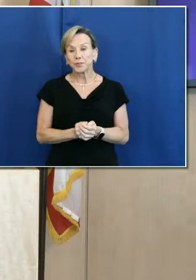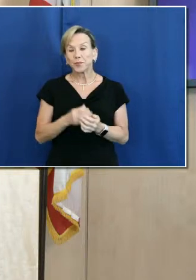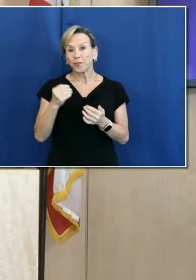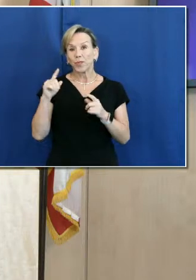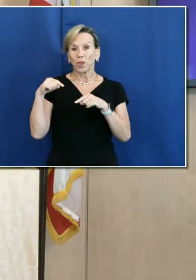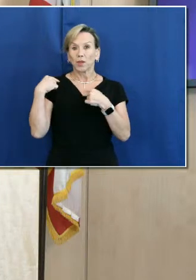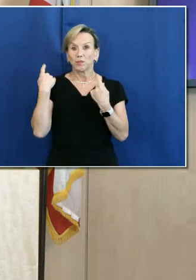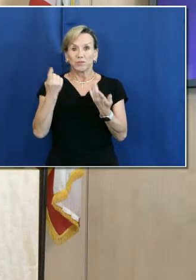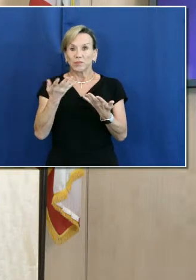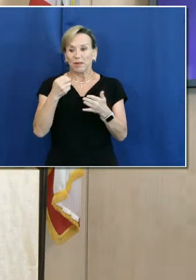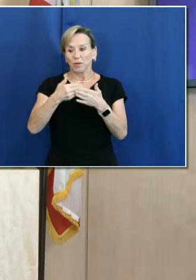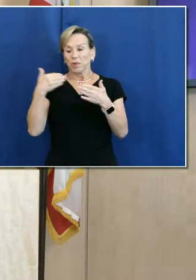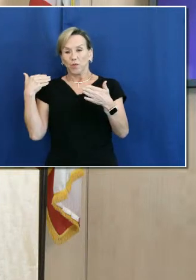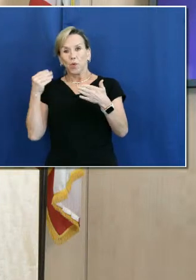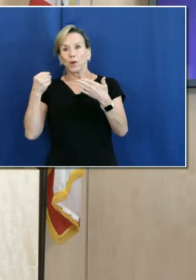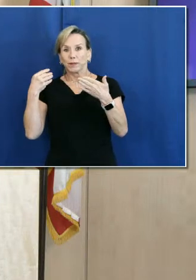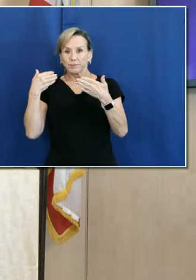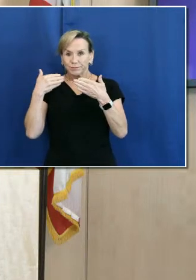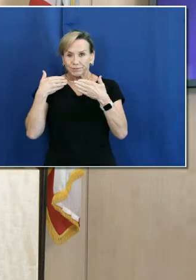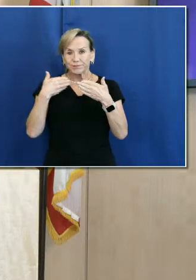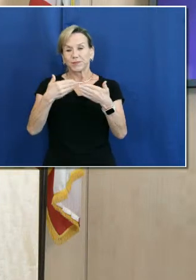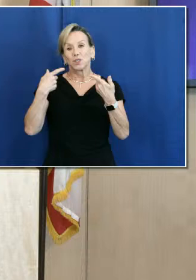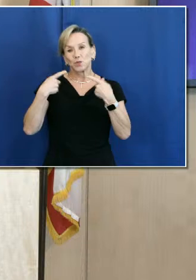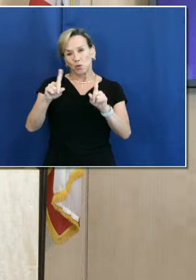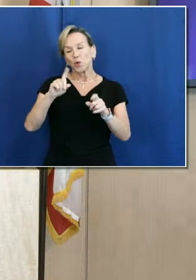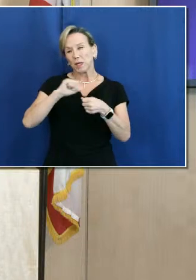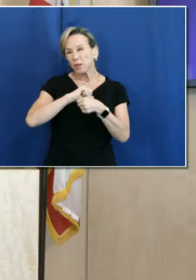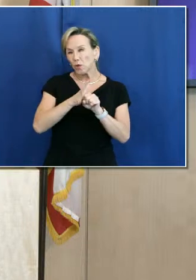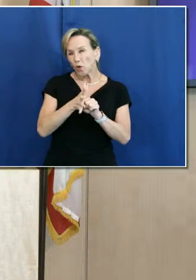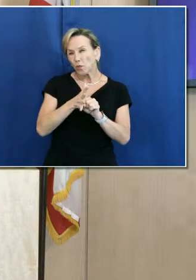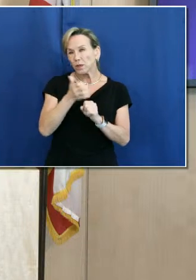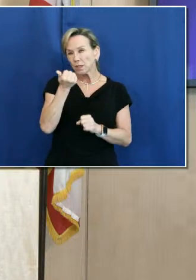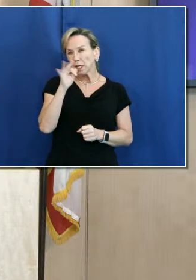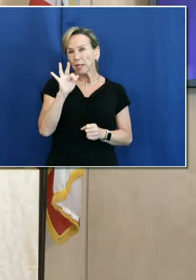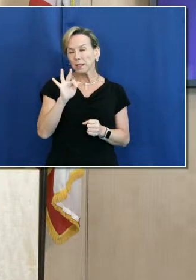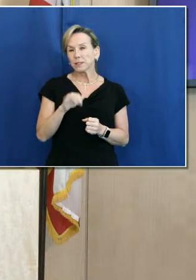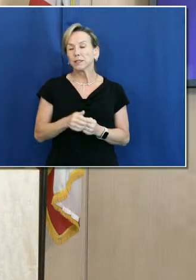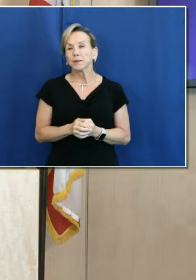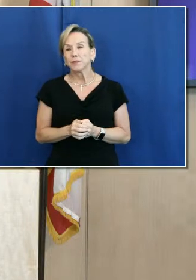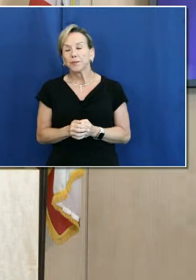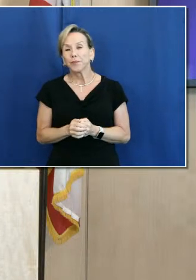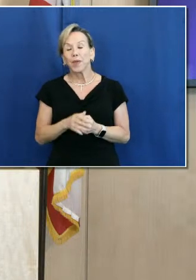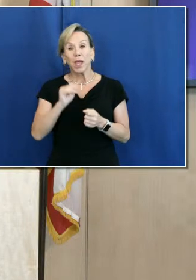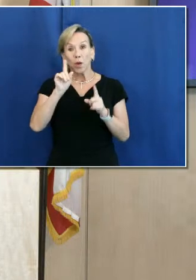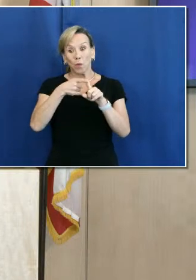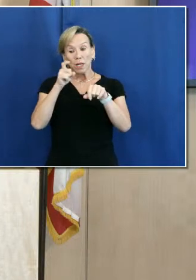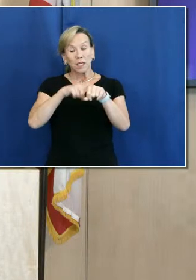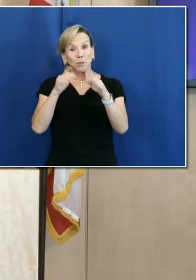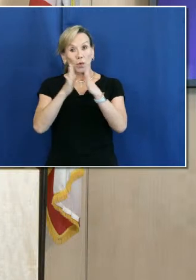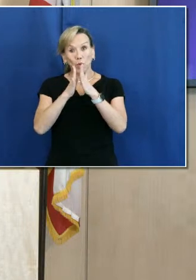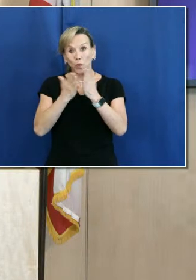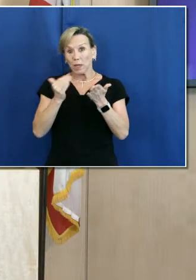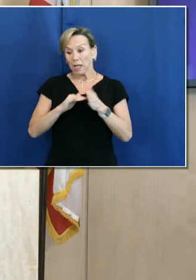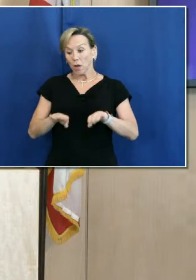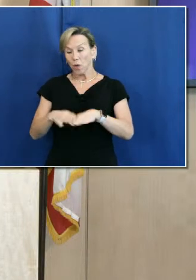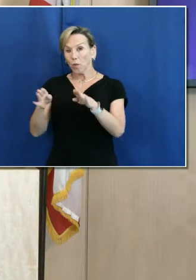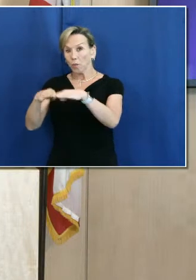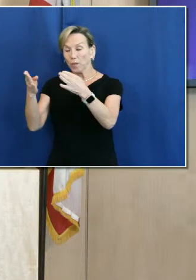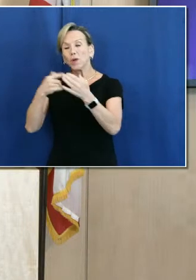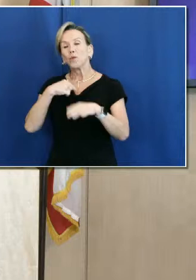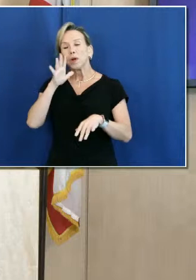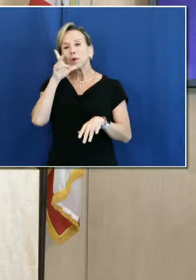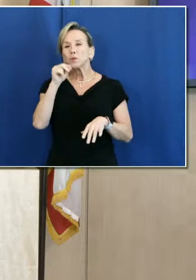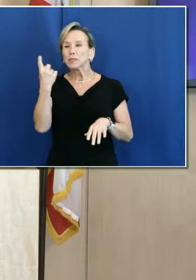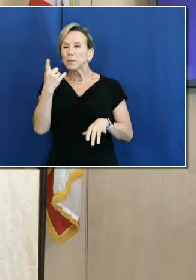the COVID-19 pandemic. And when schools reopen, we will do something very